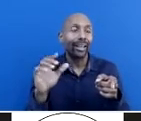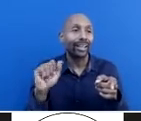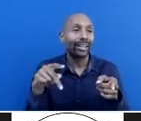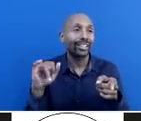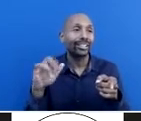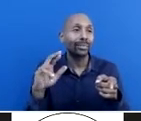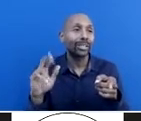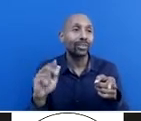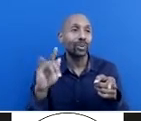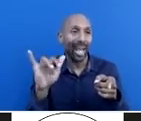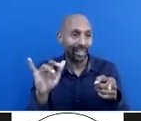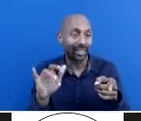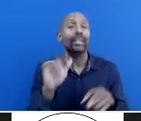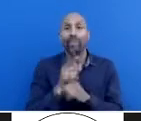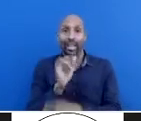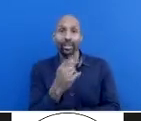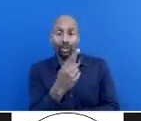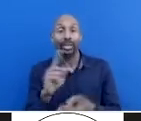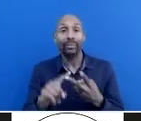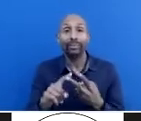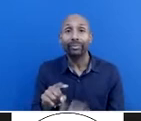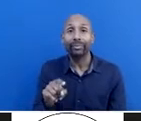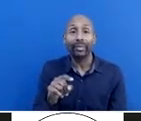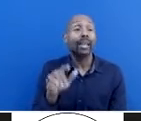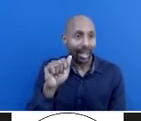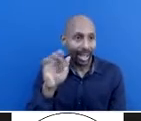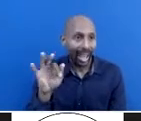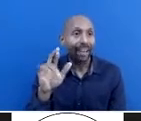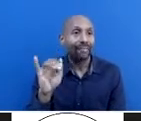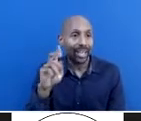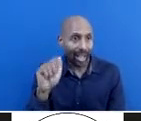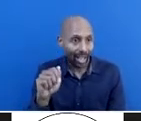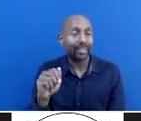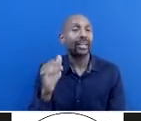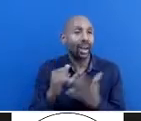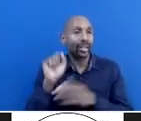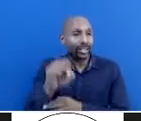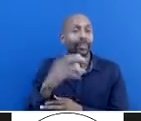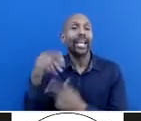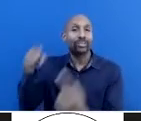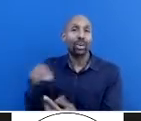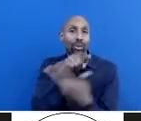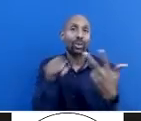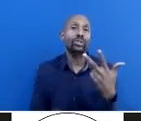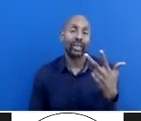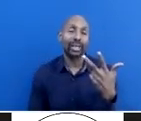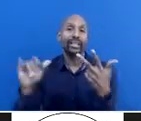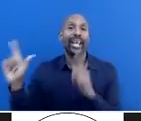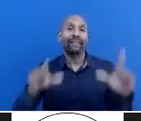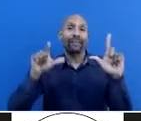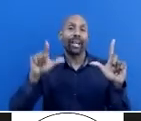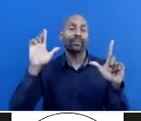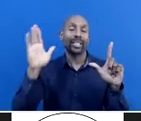Africana art, yes, and struggle. Okay, perfect. So we just need these three terms, hang them above your